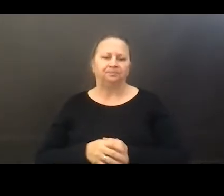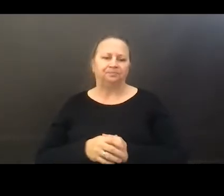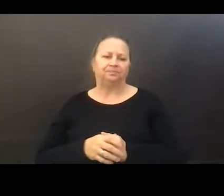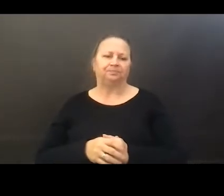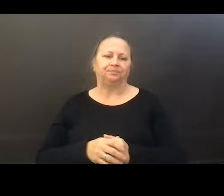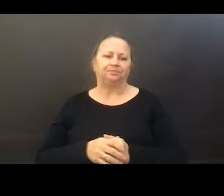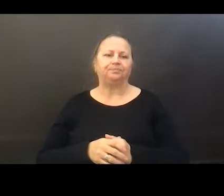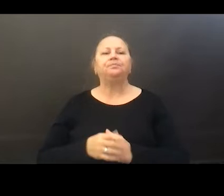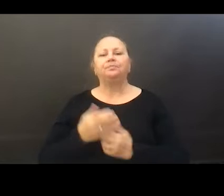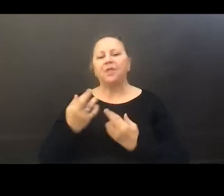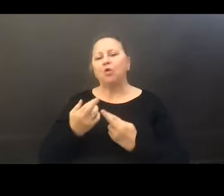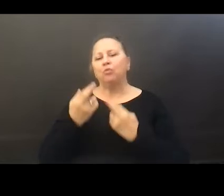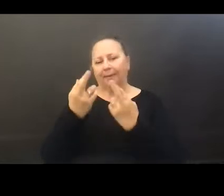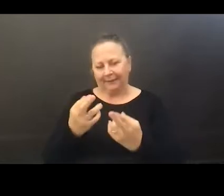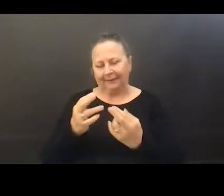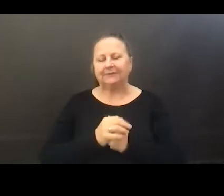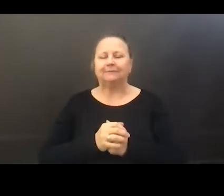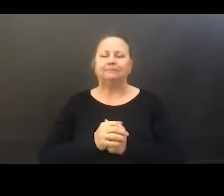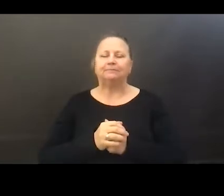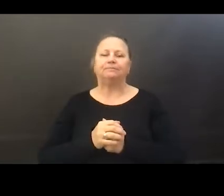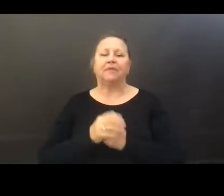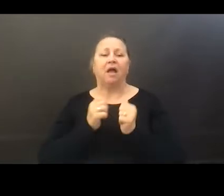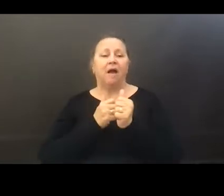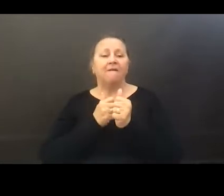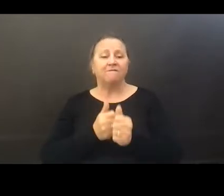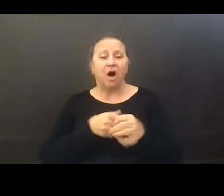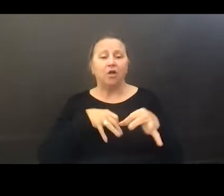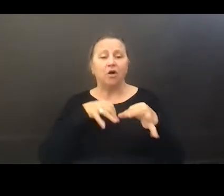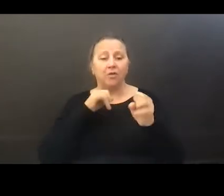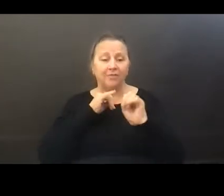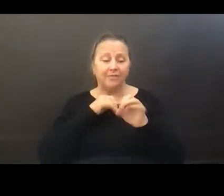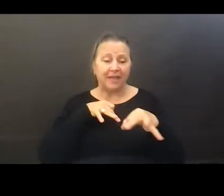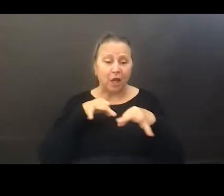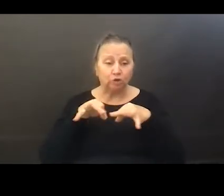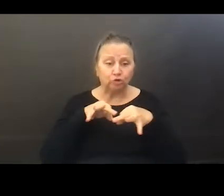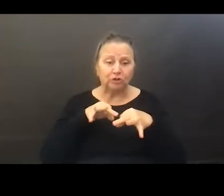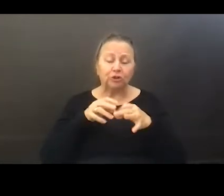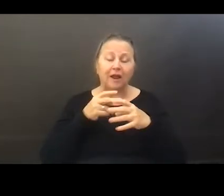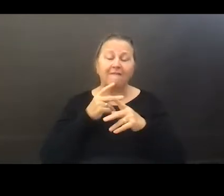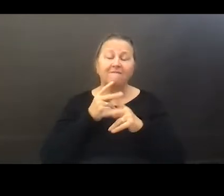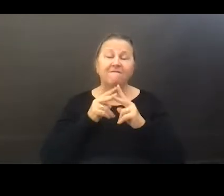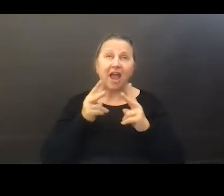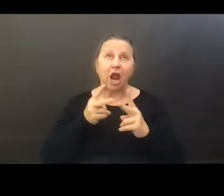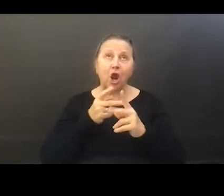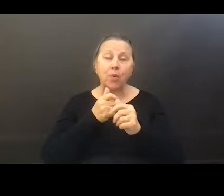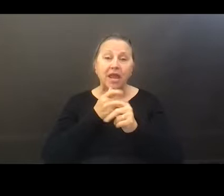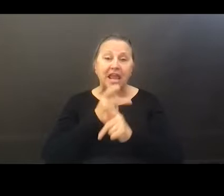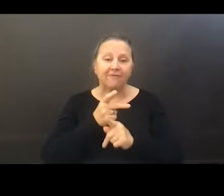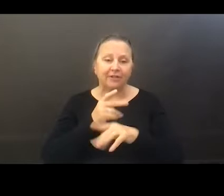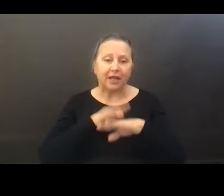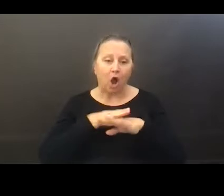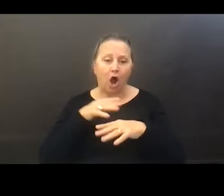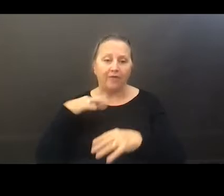So here's some recommendations. Follow the instructions very carefully on the application